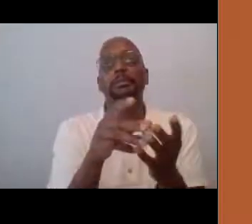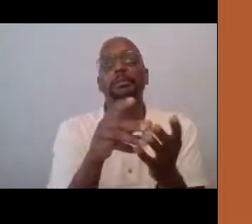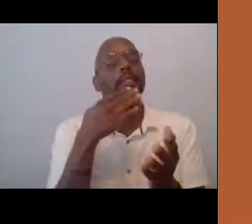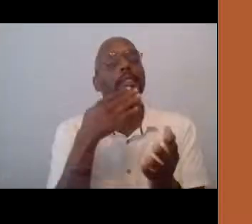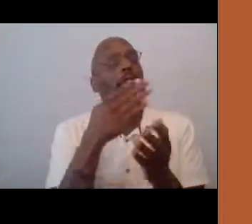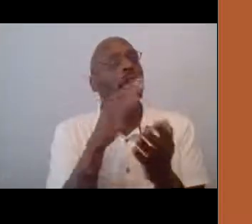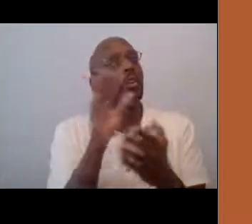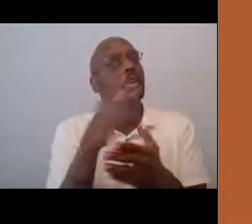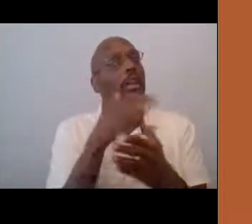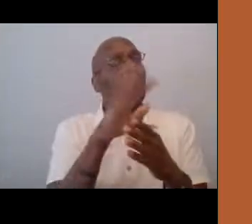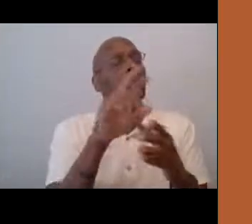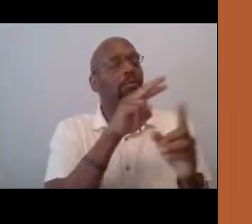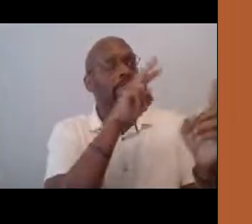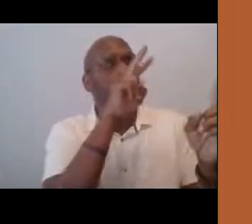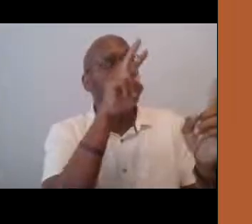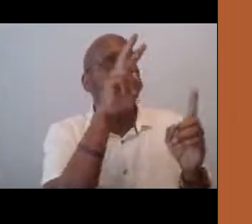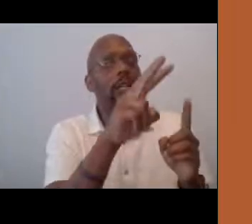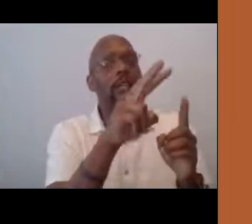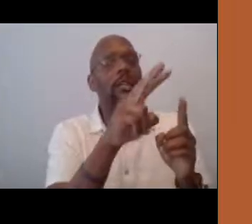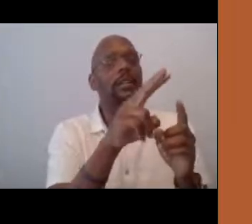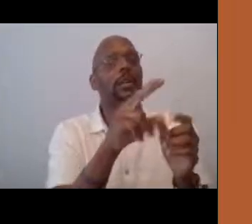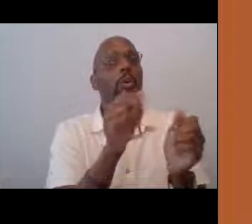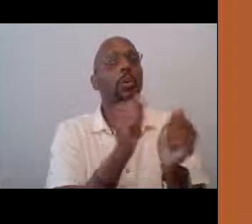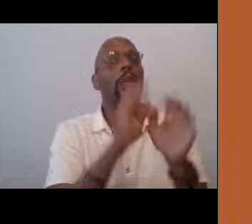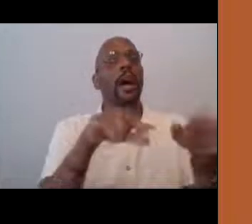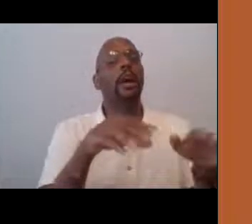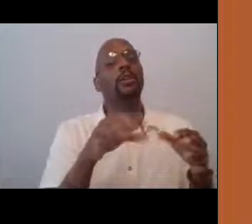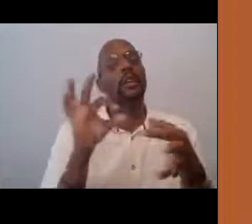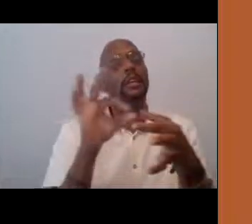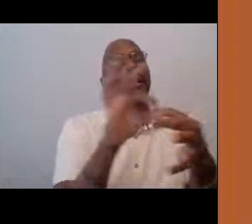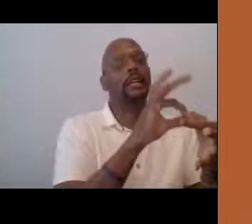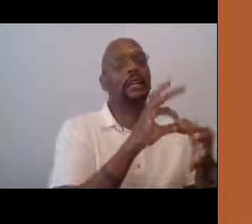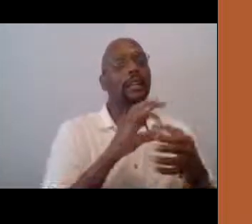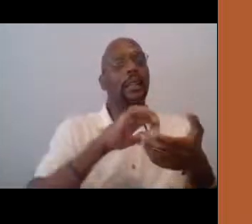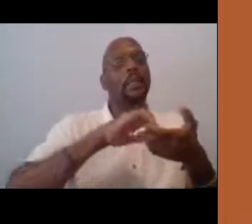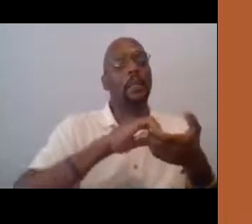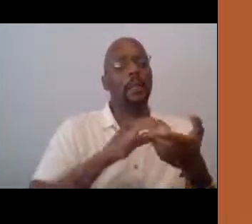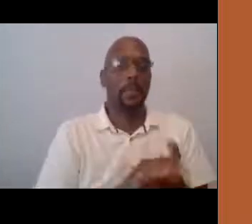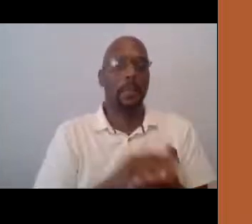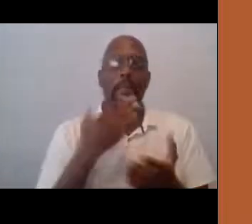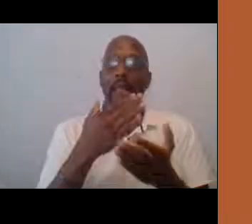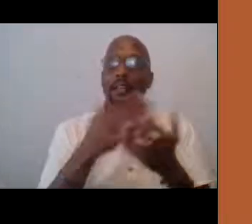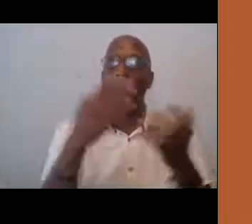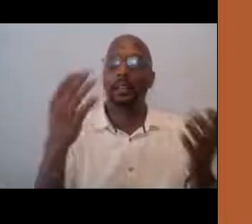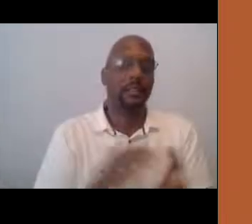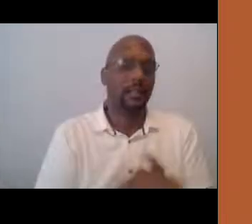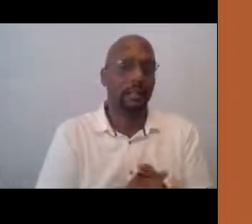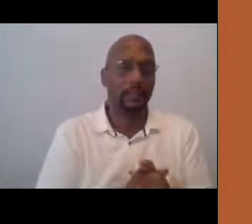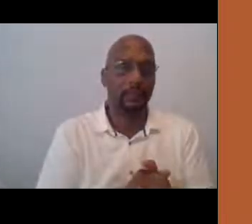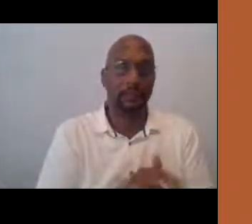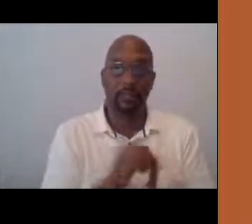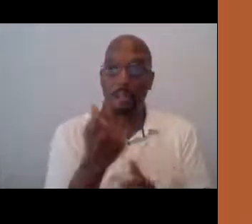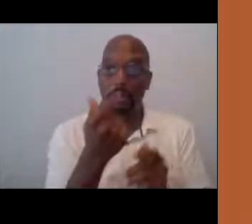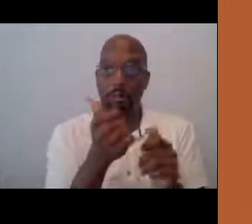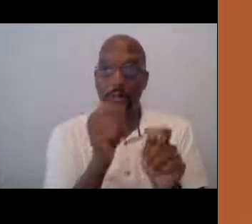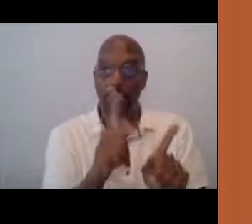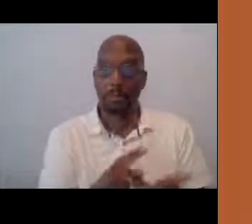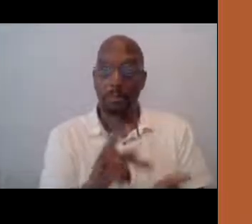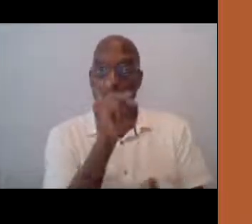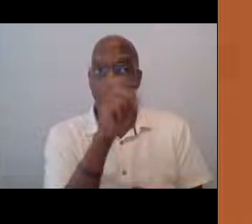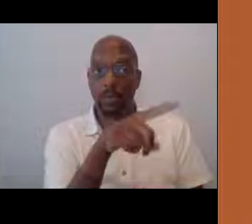for mobility and housing and economic development. So thank you. Thank you. Anyone else? I'd like to say